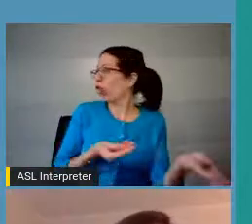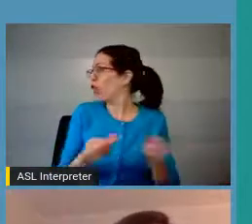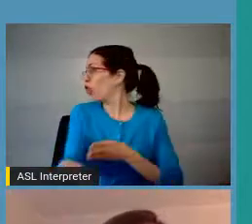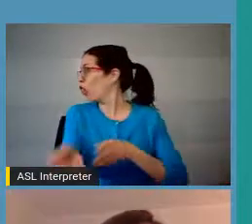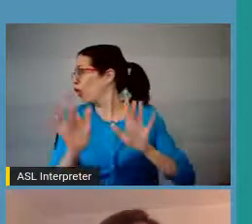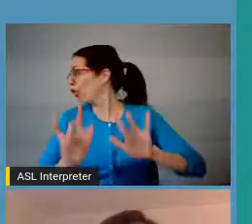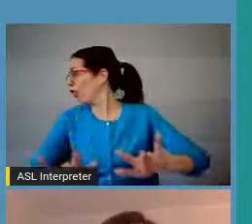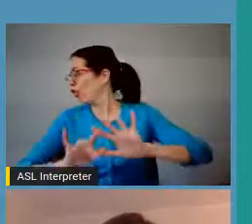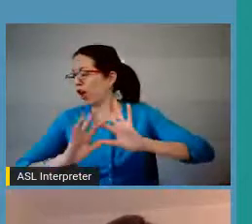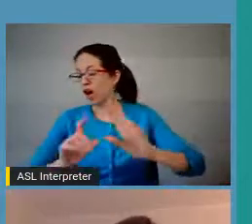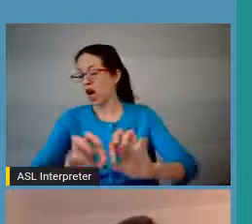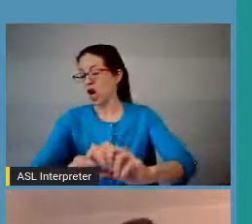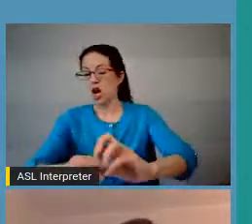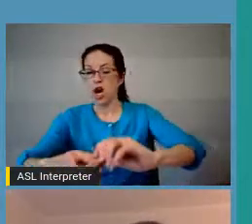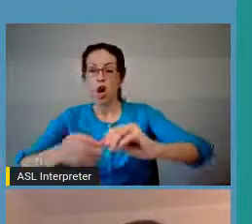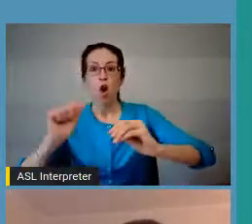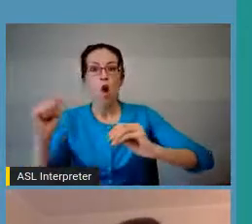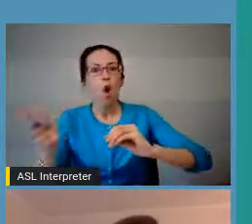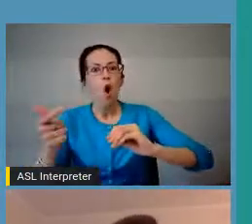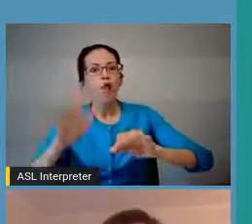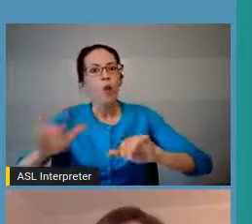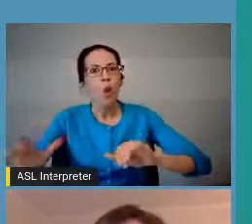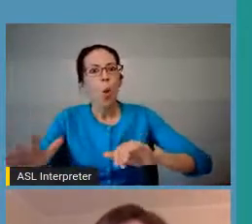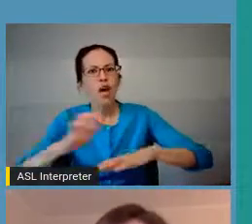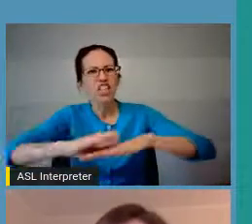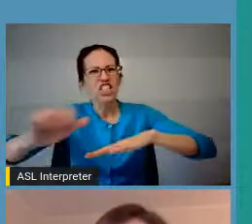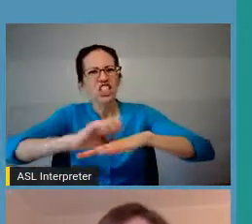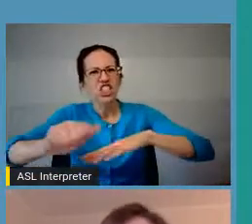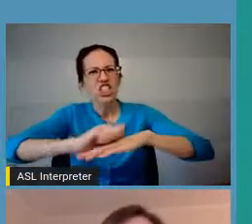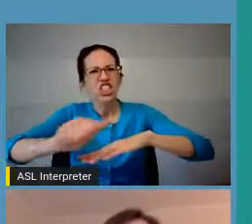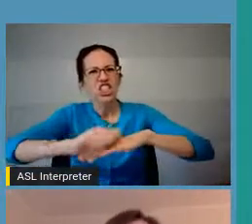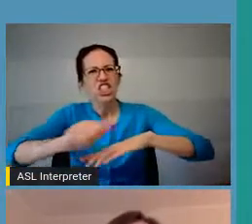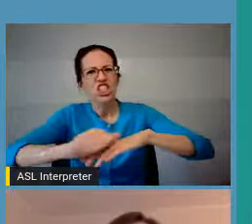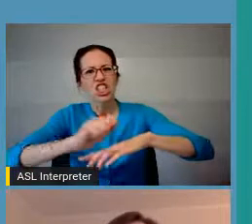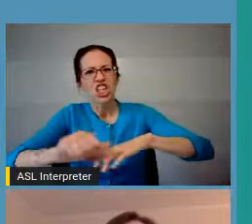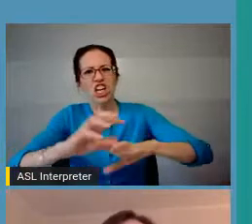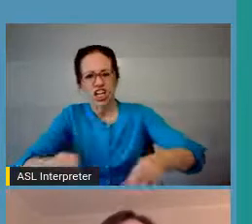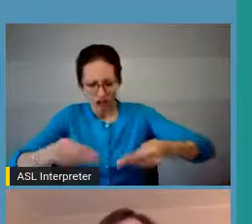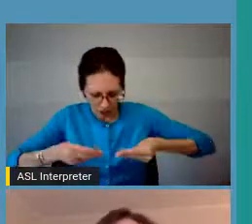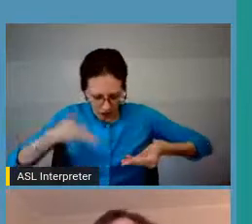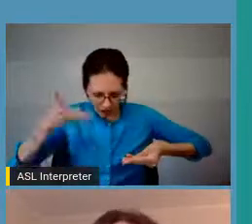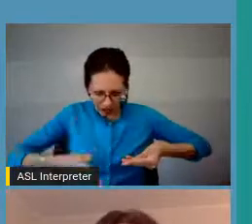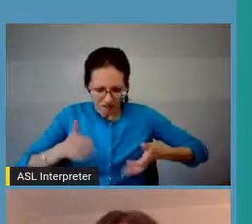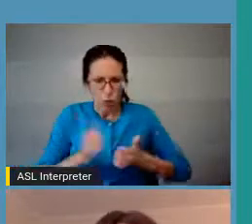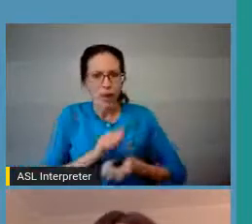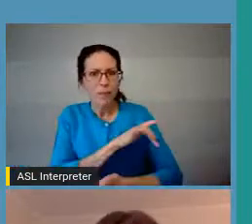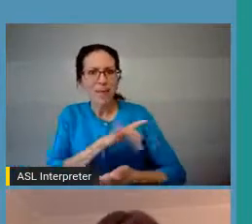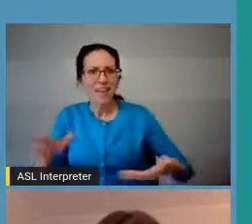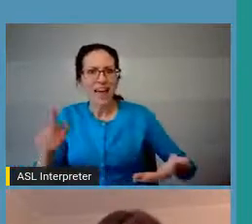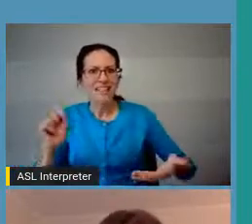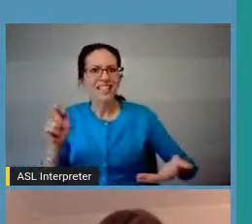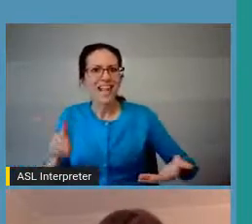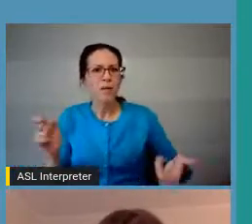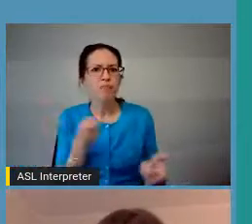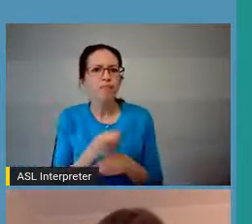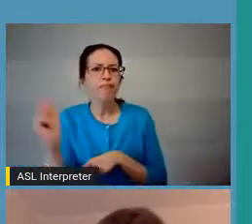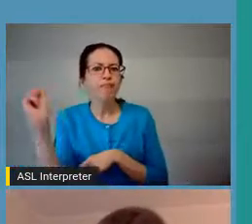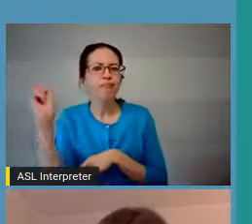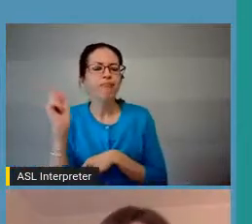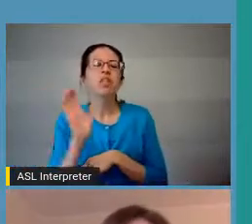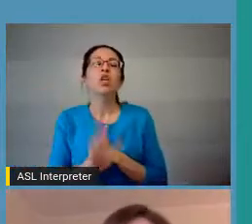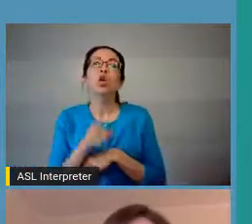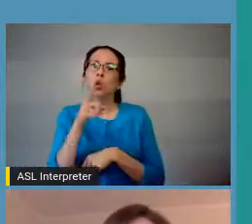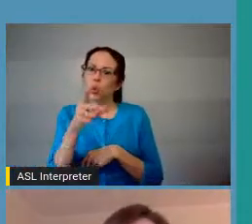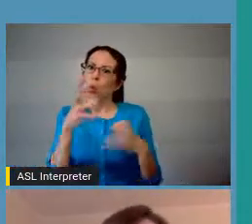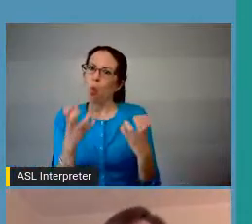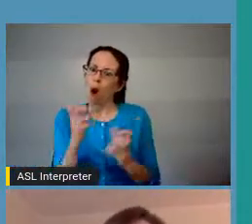machine can just scrape off all the recording layer and you're just left with blank tape. So you want people who know what they're doing handling